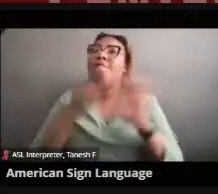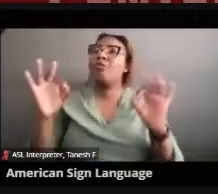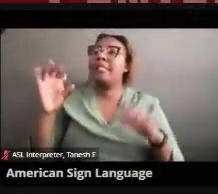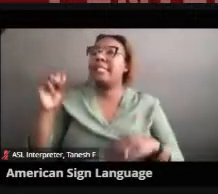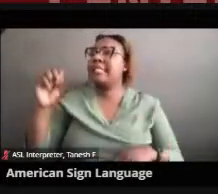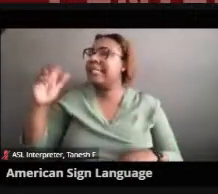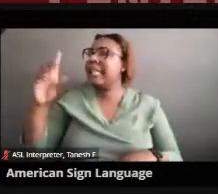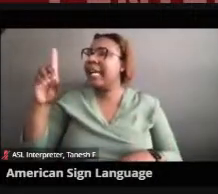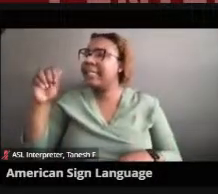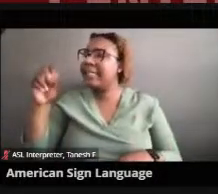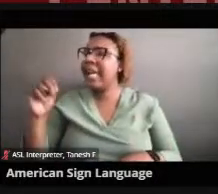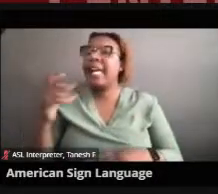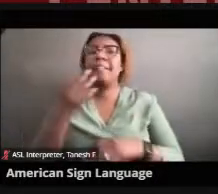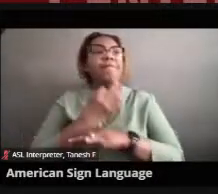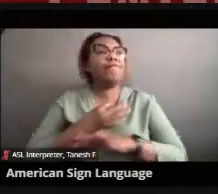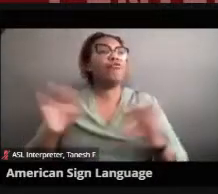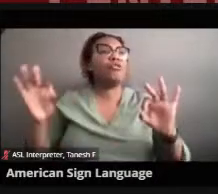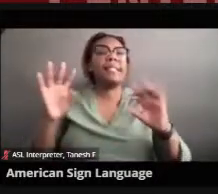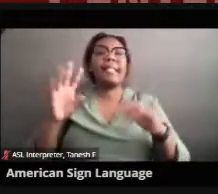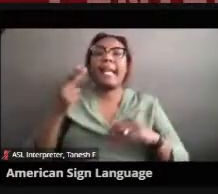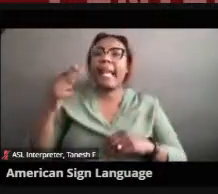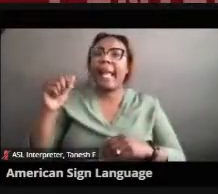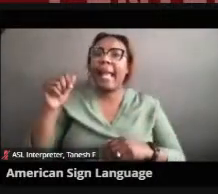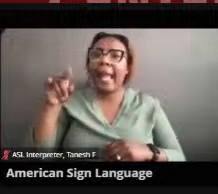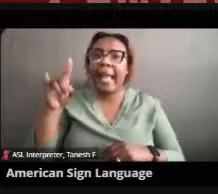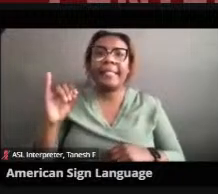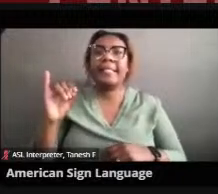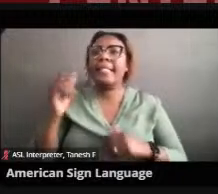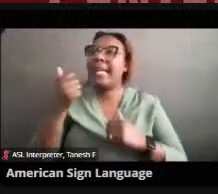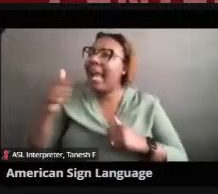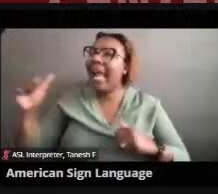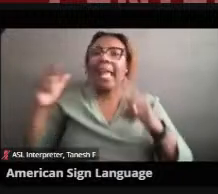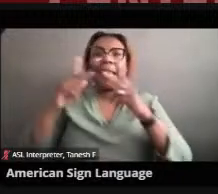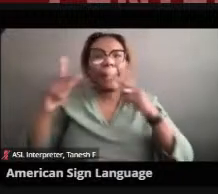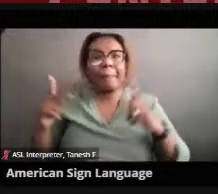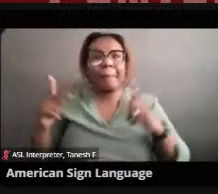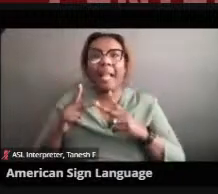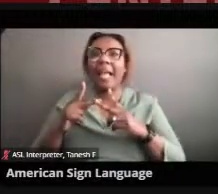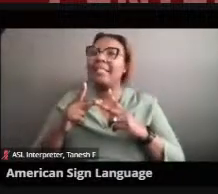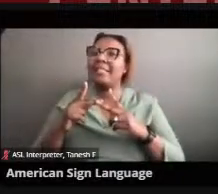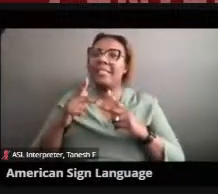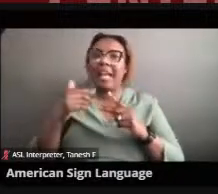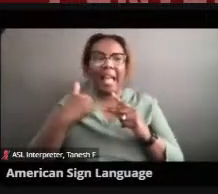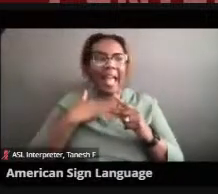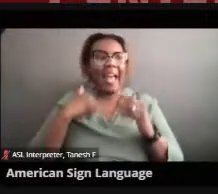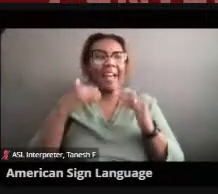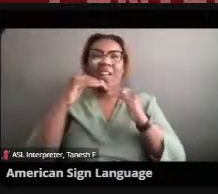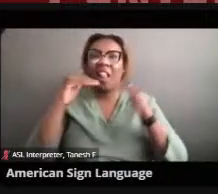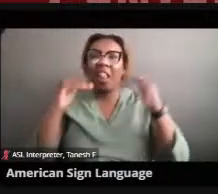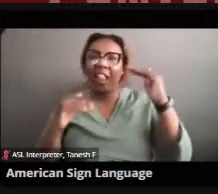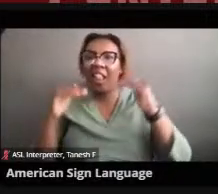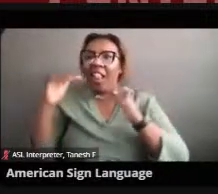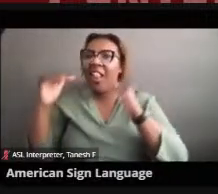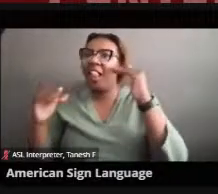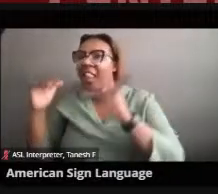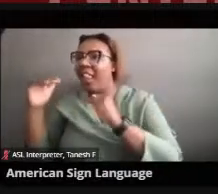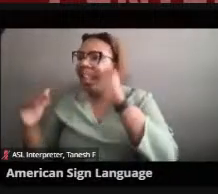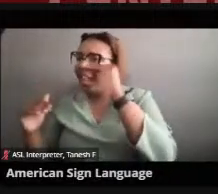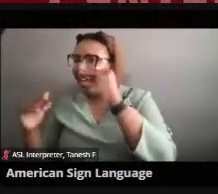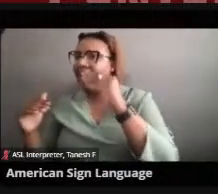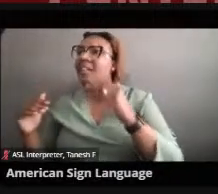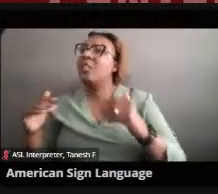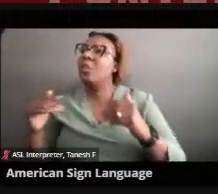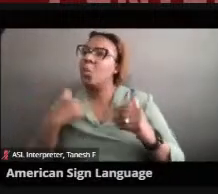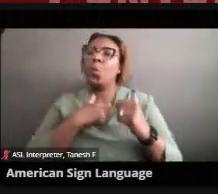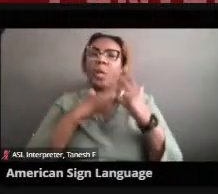say free Haiti and every place where injustice exists right now. And we also say that we do this and we do this together.